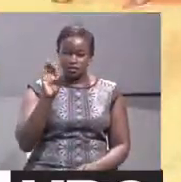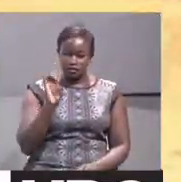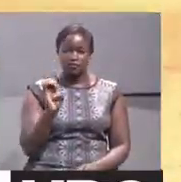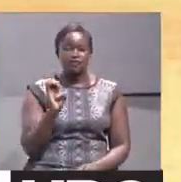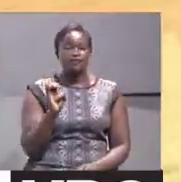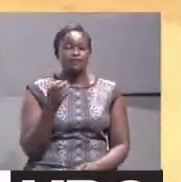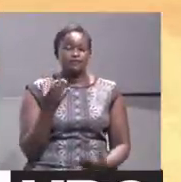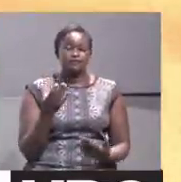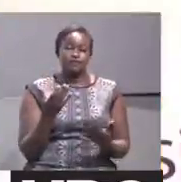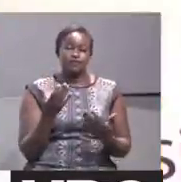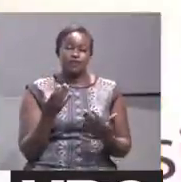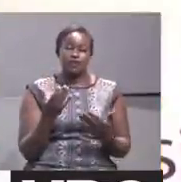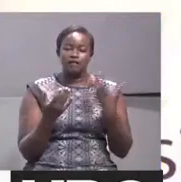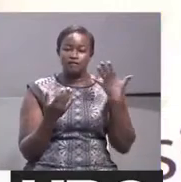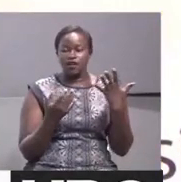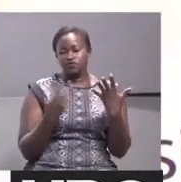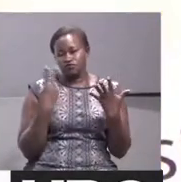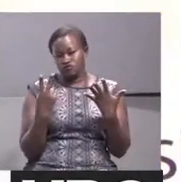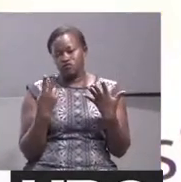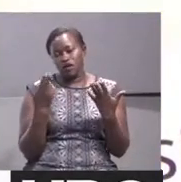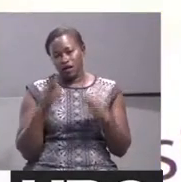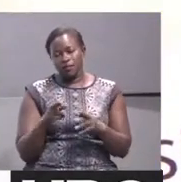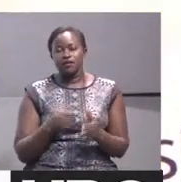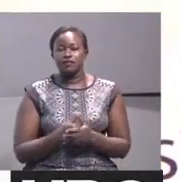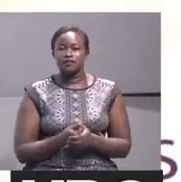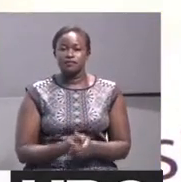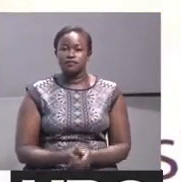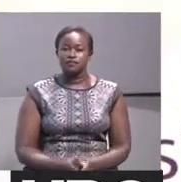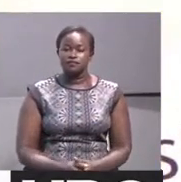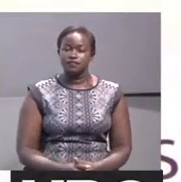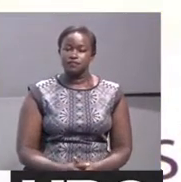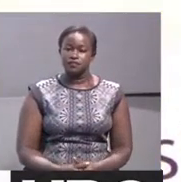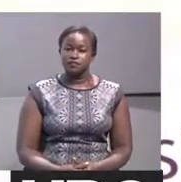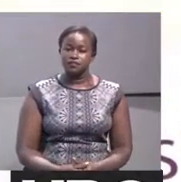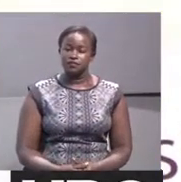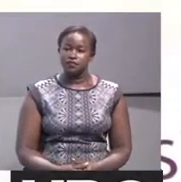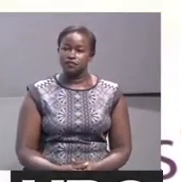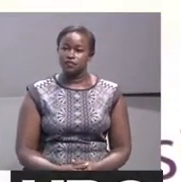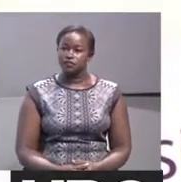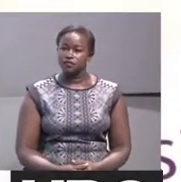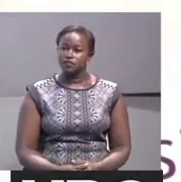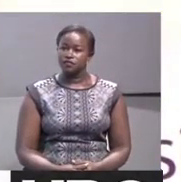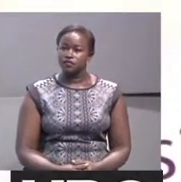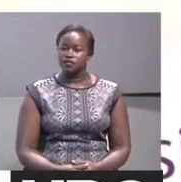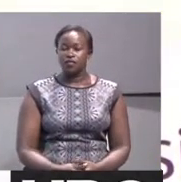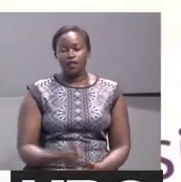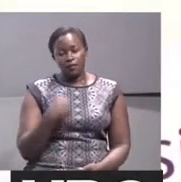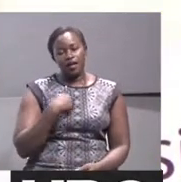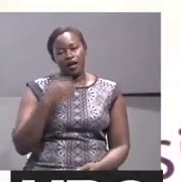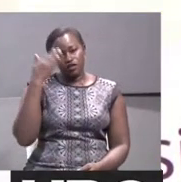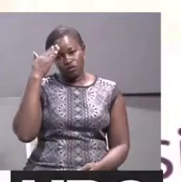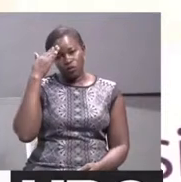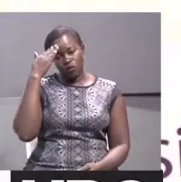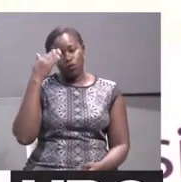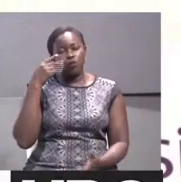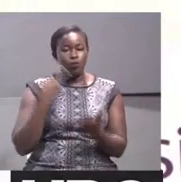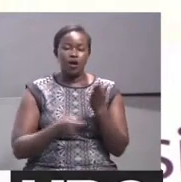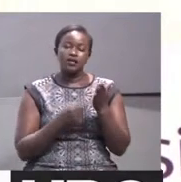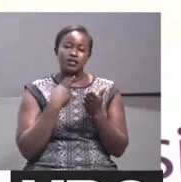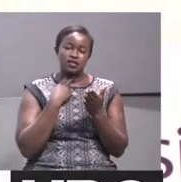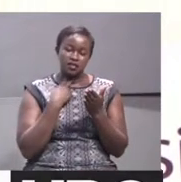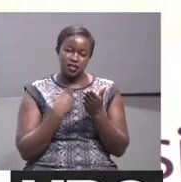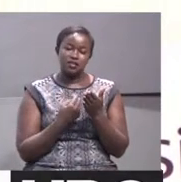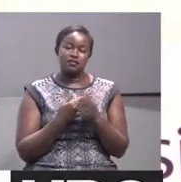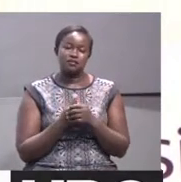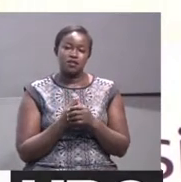that it won 5-2. So I know how to handle such big games, and I know what it takes. To look at my side,